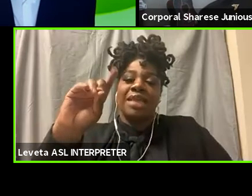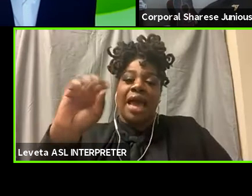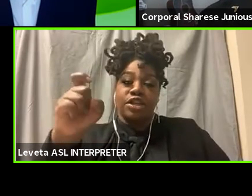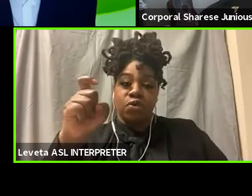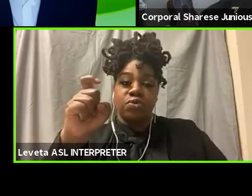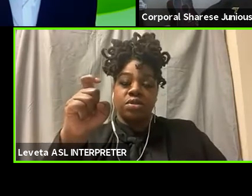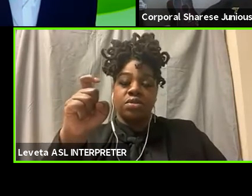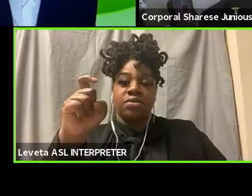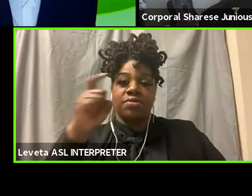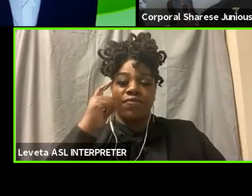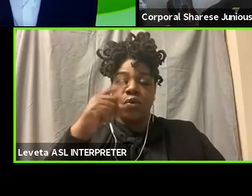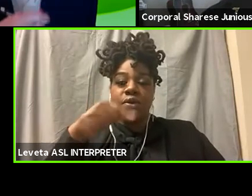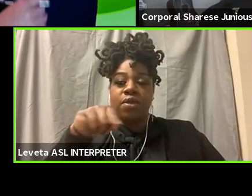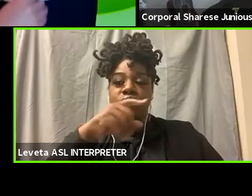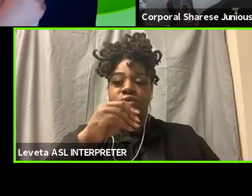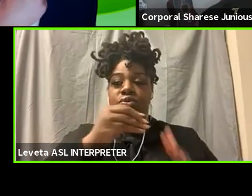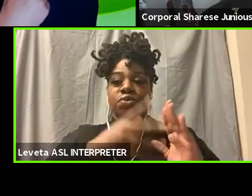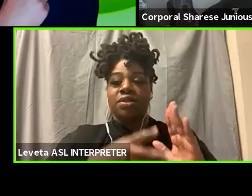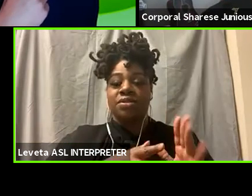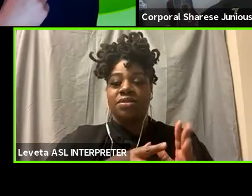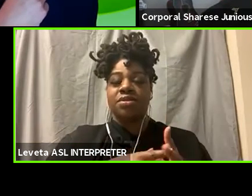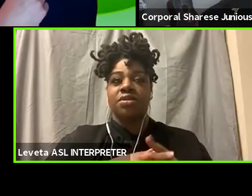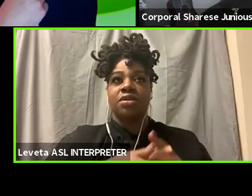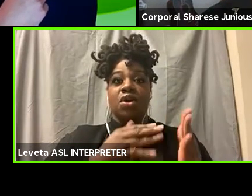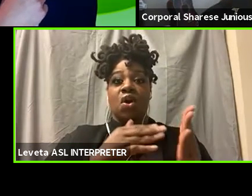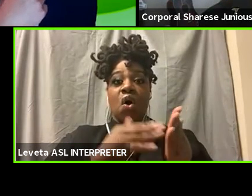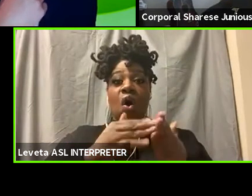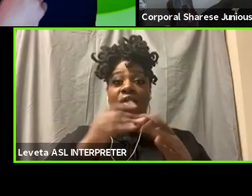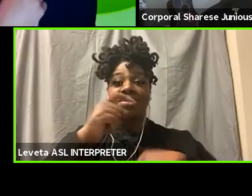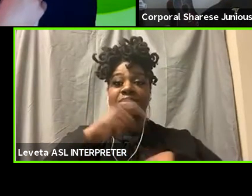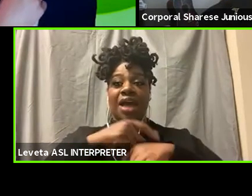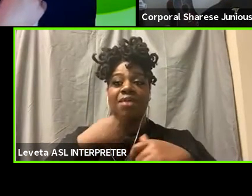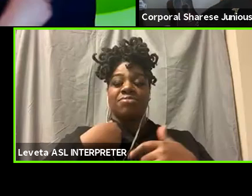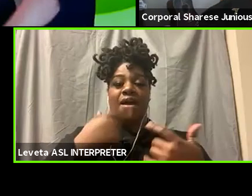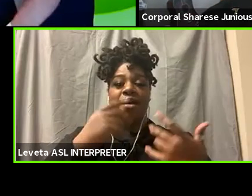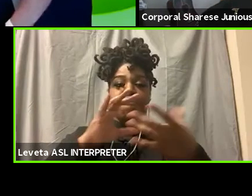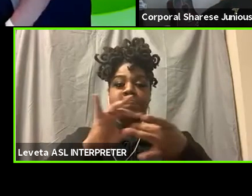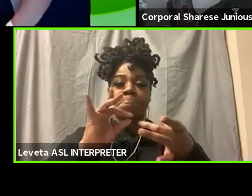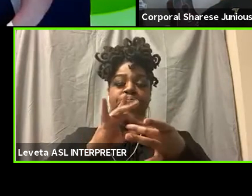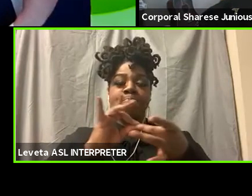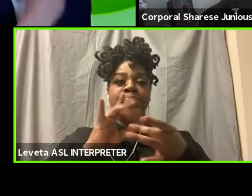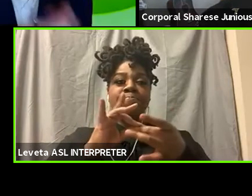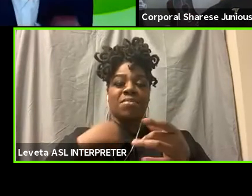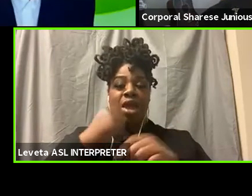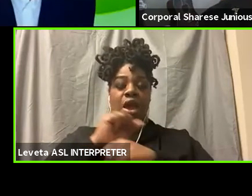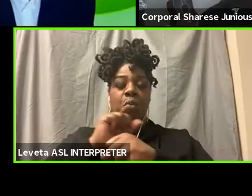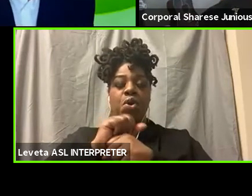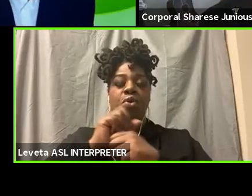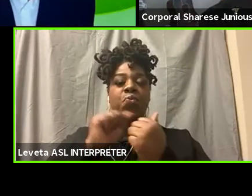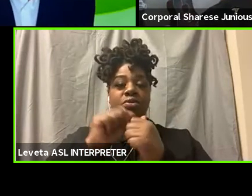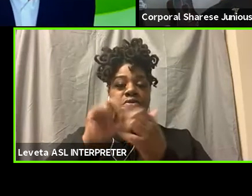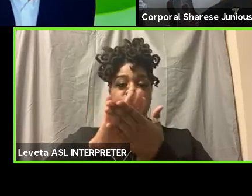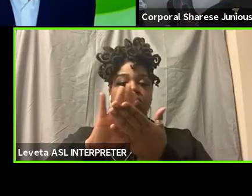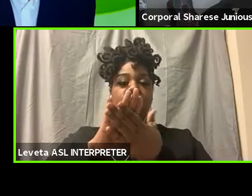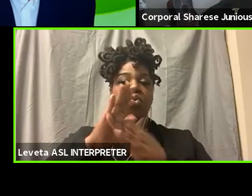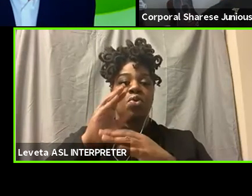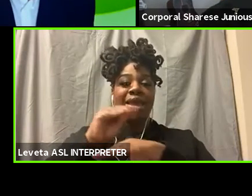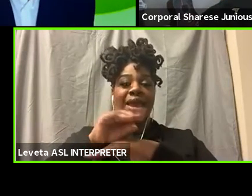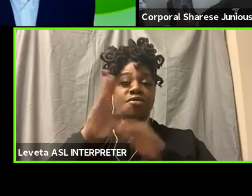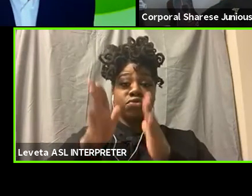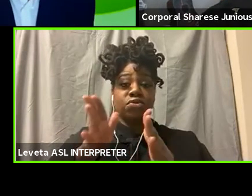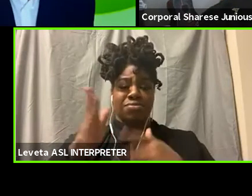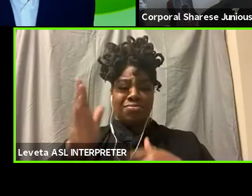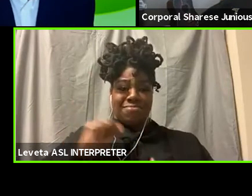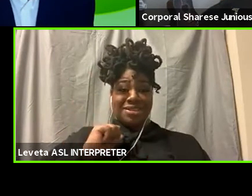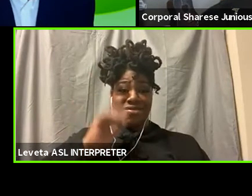I often share that sometimes, as I work with school counselors, and I've been a school counselor, and I can remember